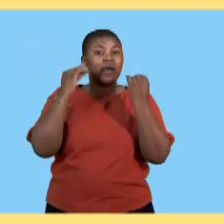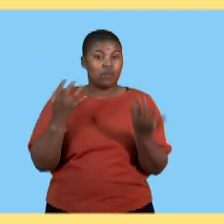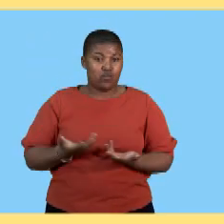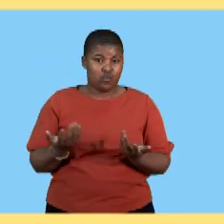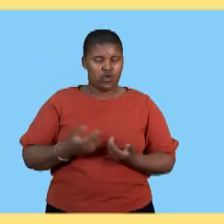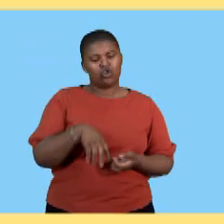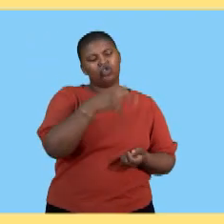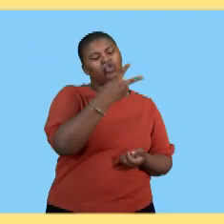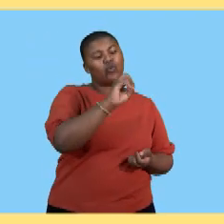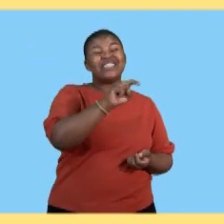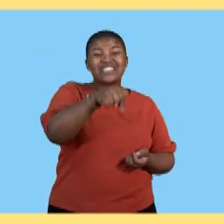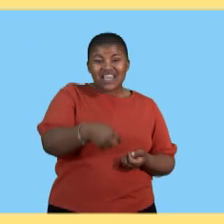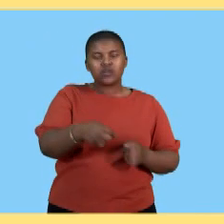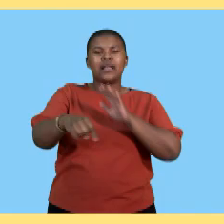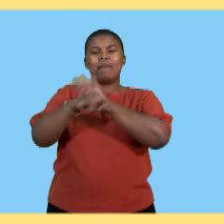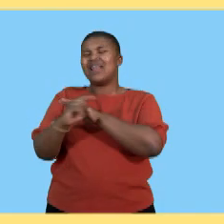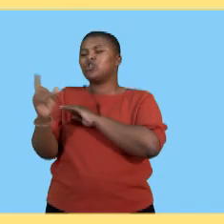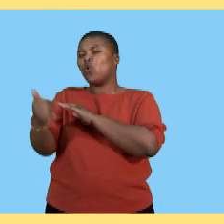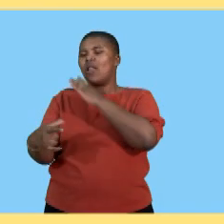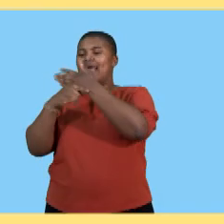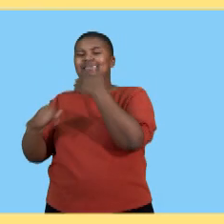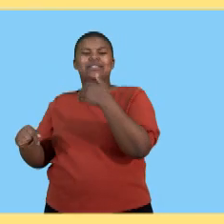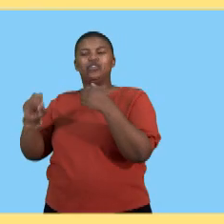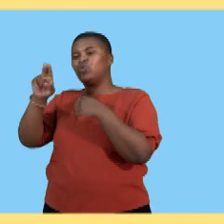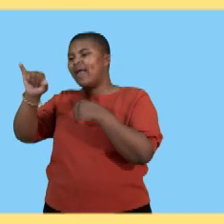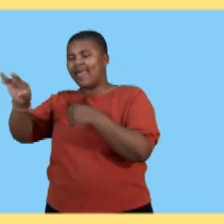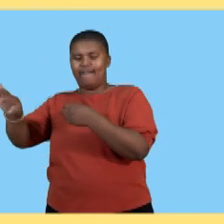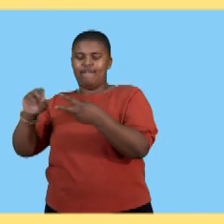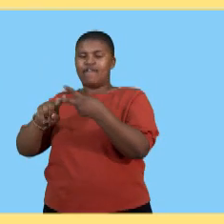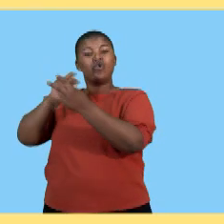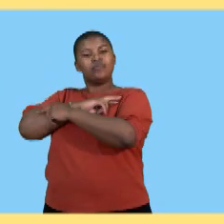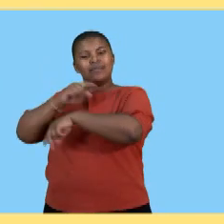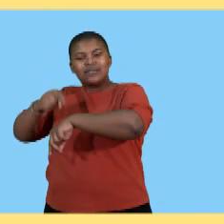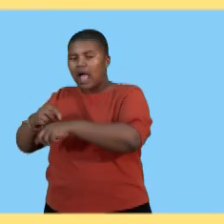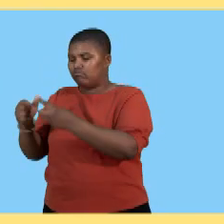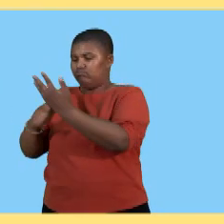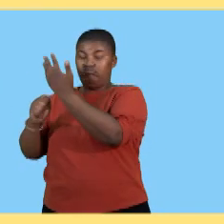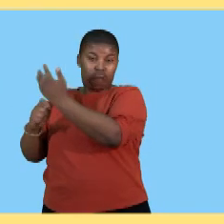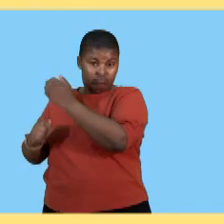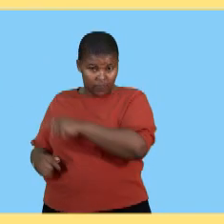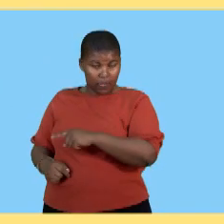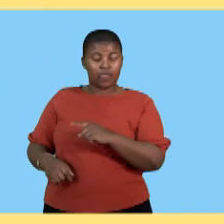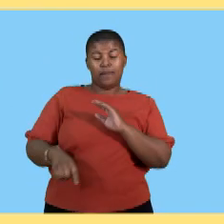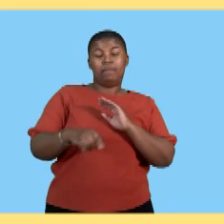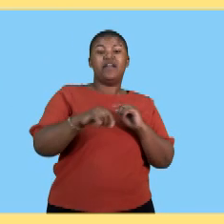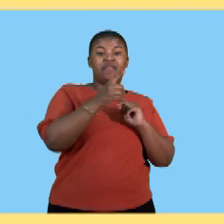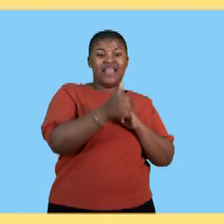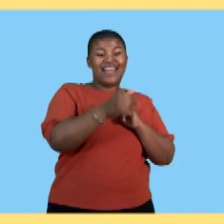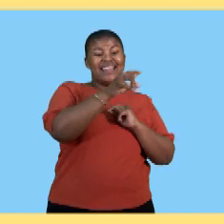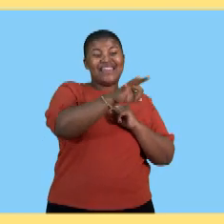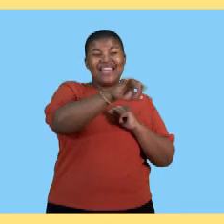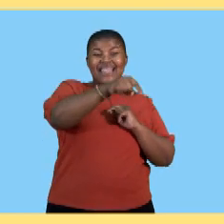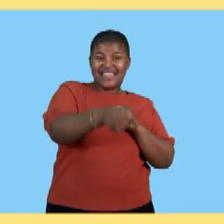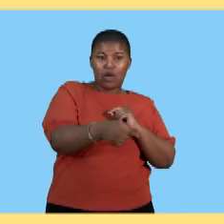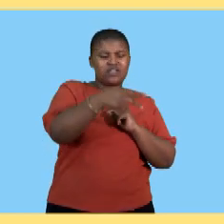your gross minus all your deductions. That is how you get your net salary. Then you will bring your pay as you earn, the